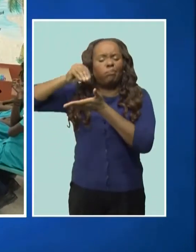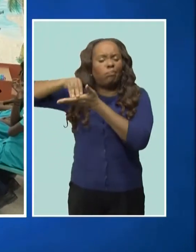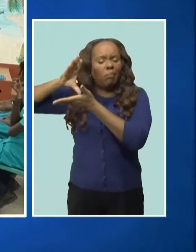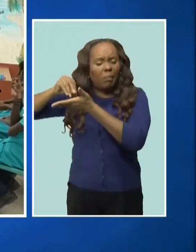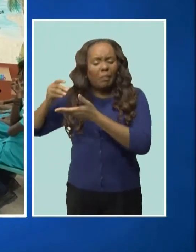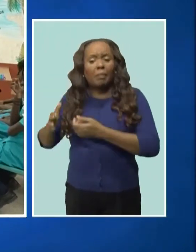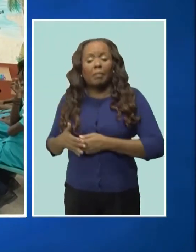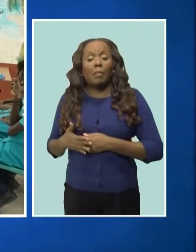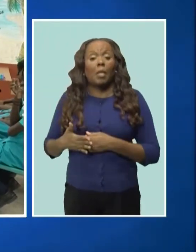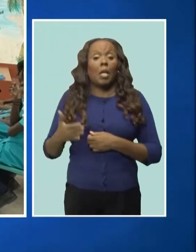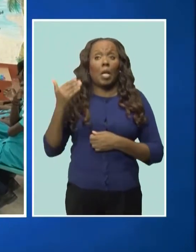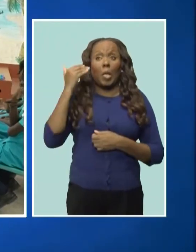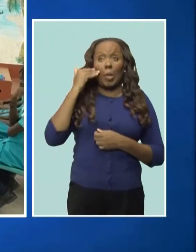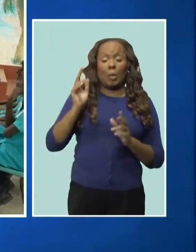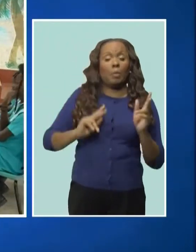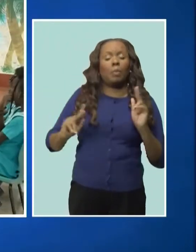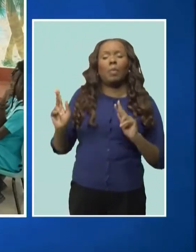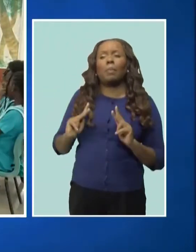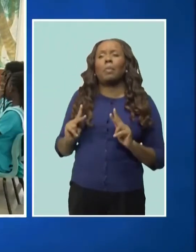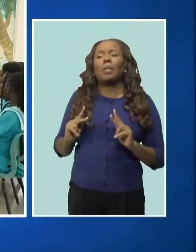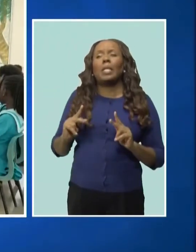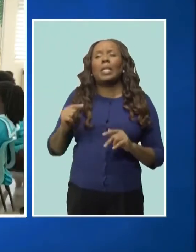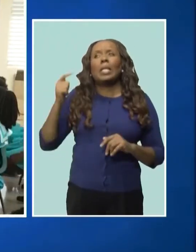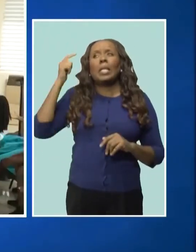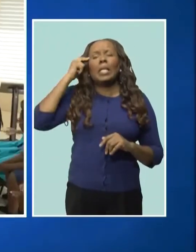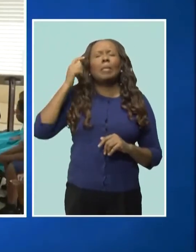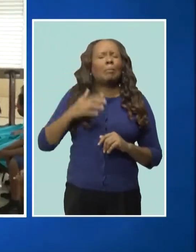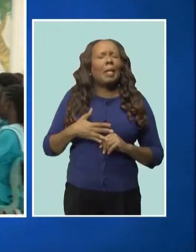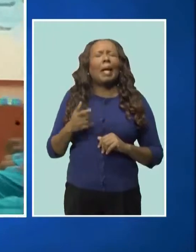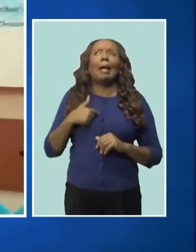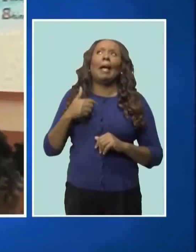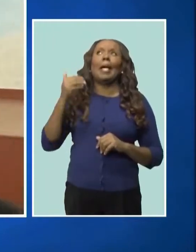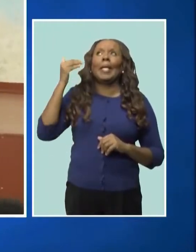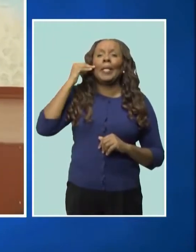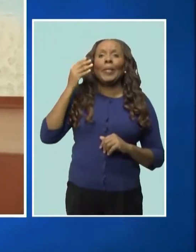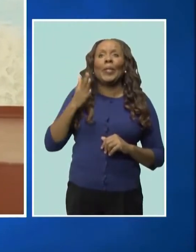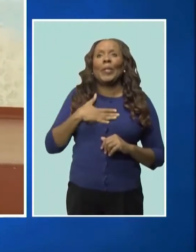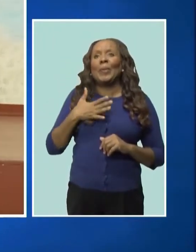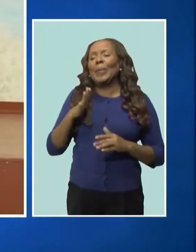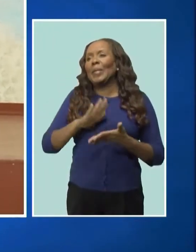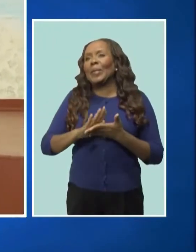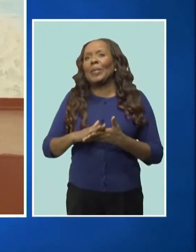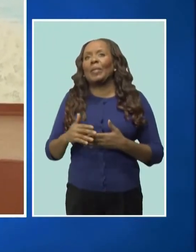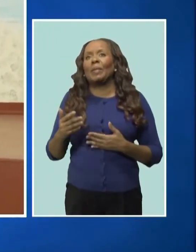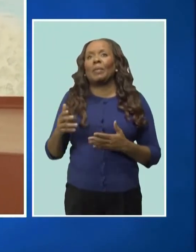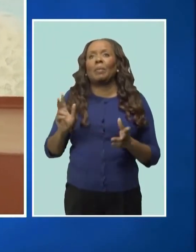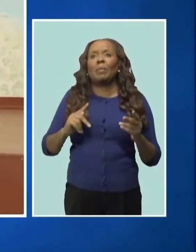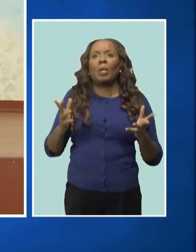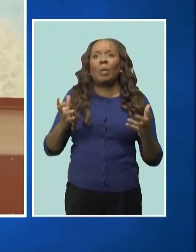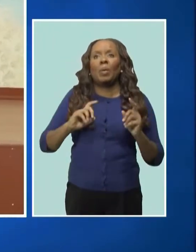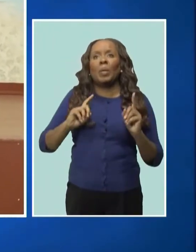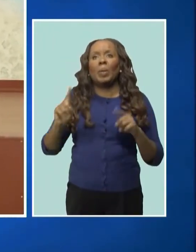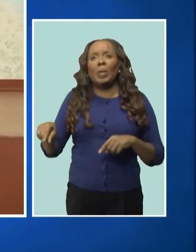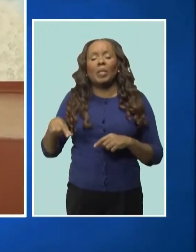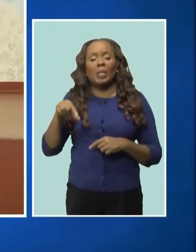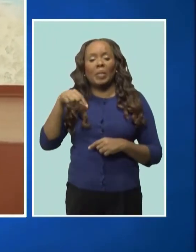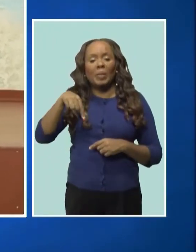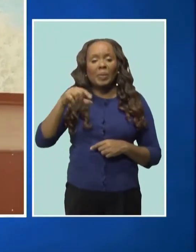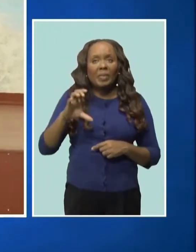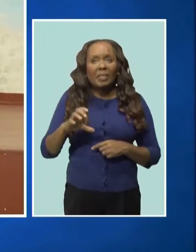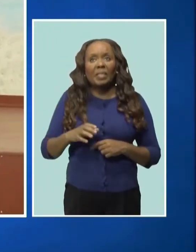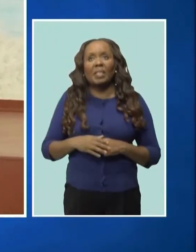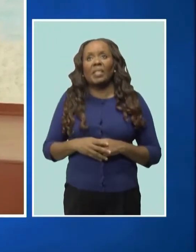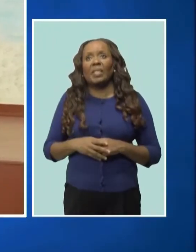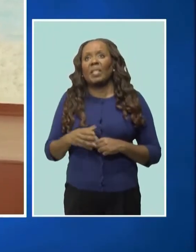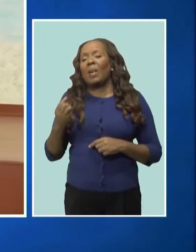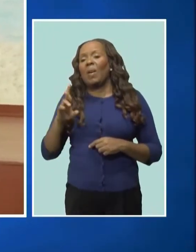I know people have in their minds the schools that they want to go to, and everybody wants to go to Harrison College, or people want to go to Queen's College,